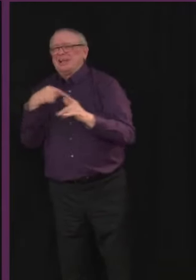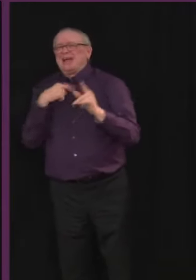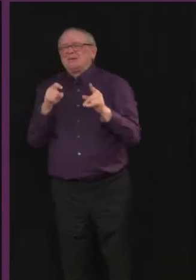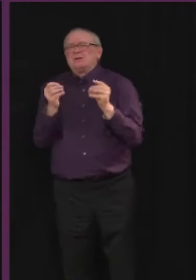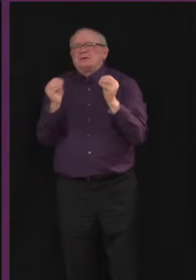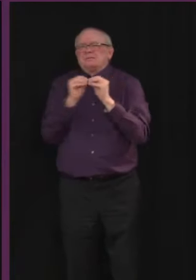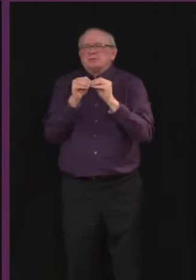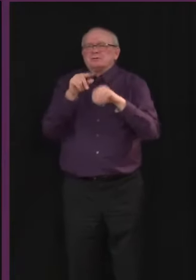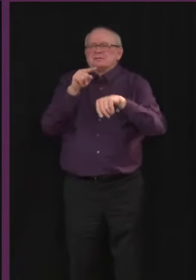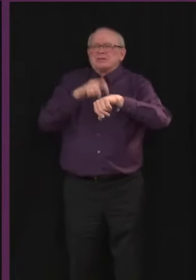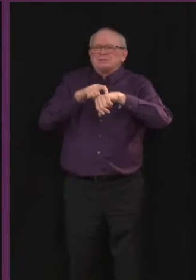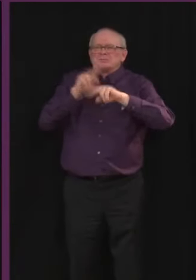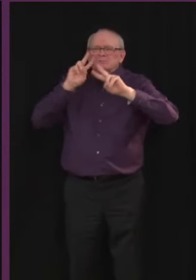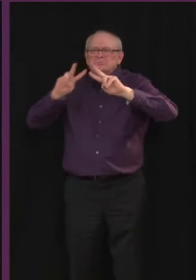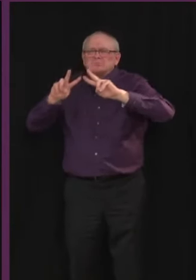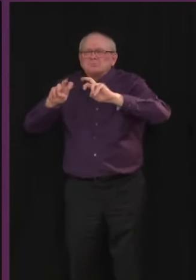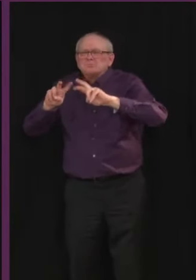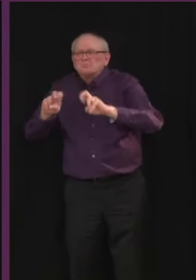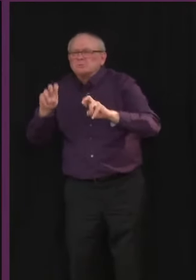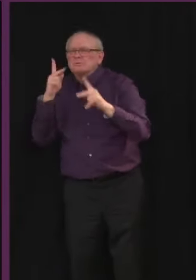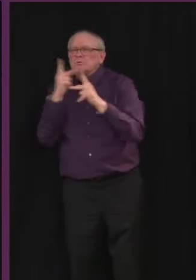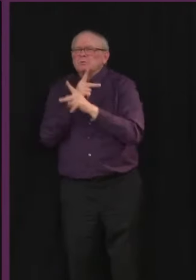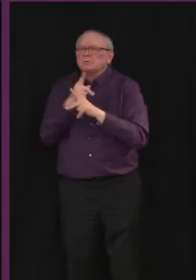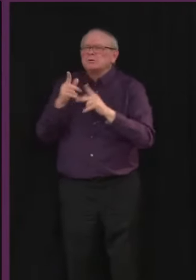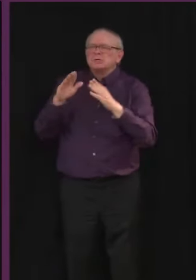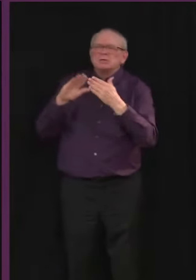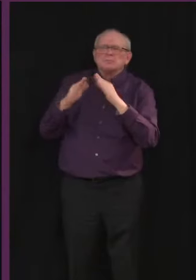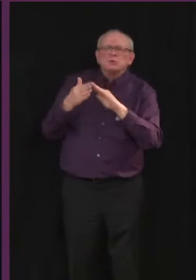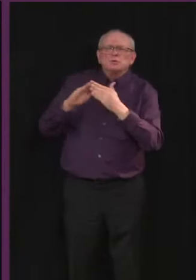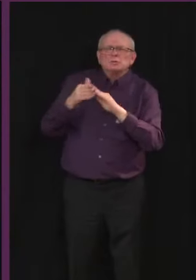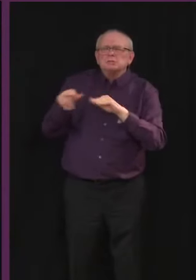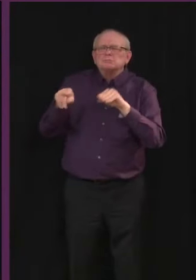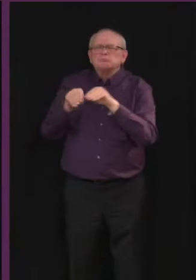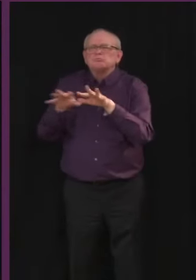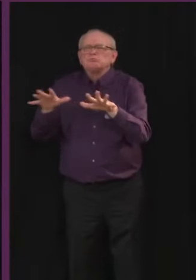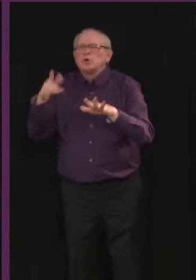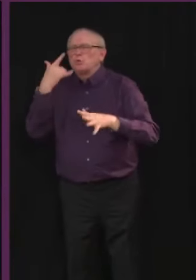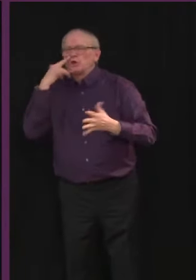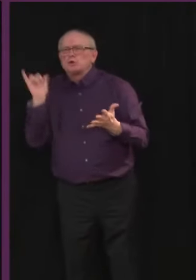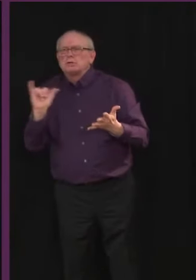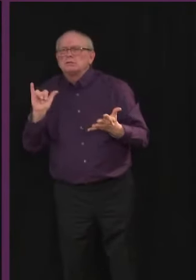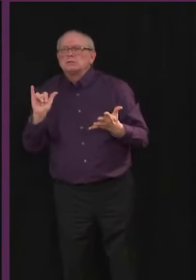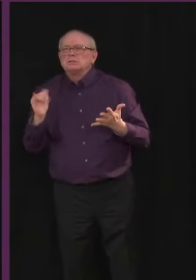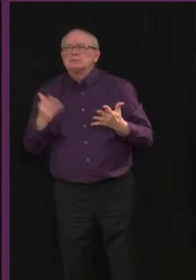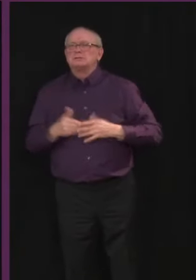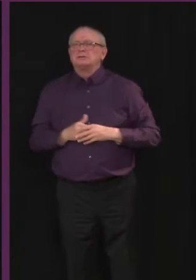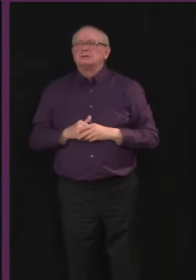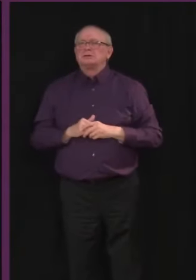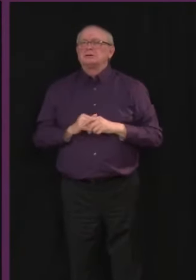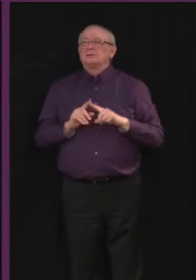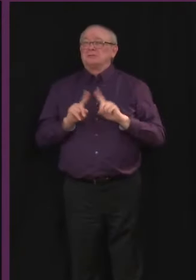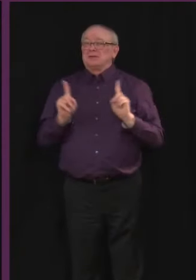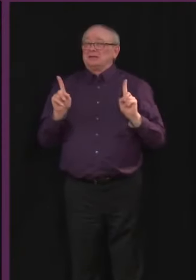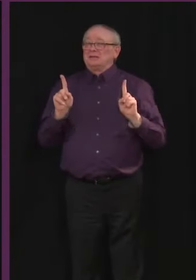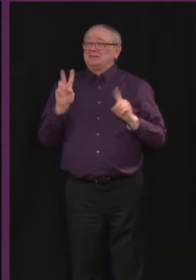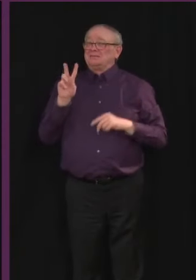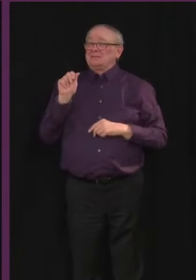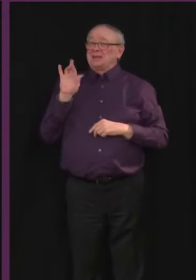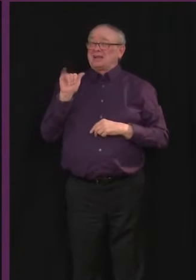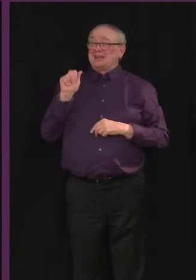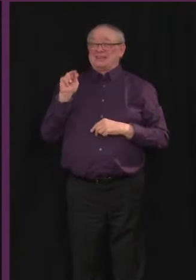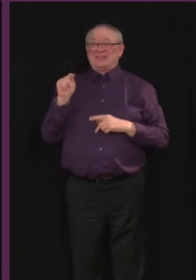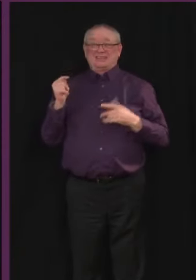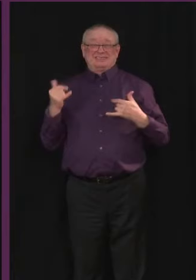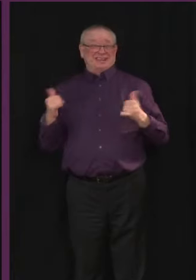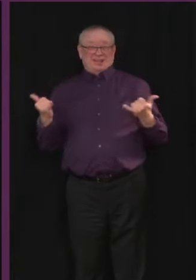transmission. But what I would say is that the variant certainly is established at a low level in our community, and we need to